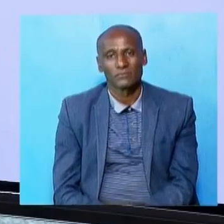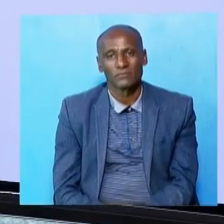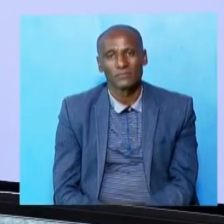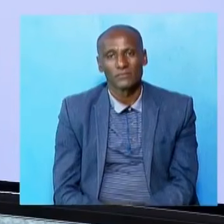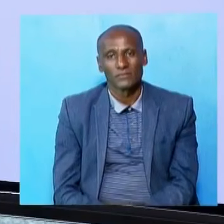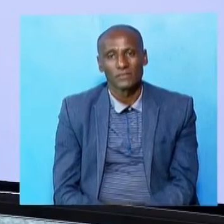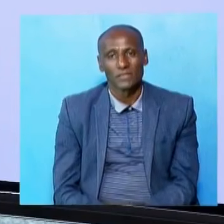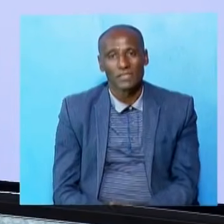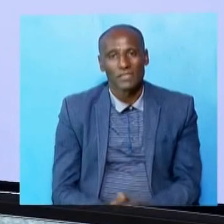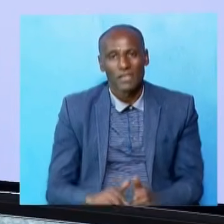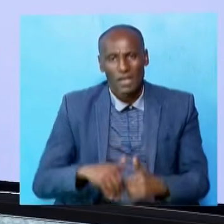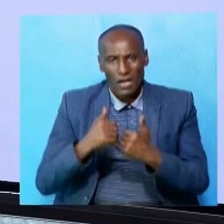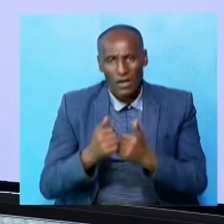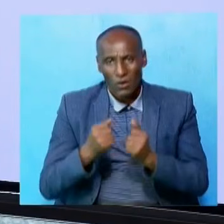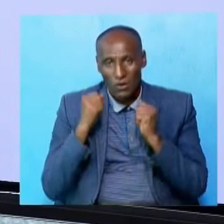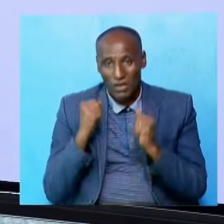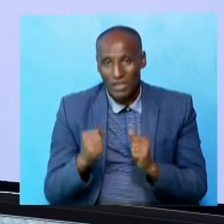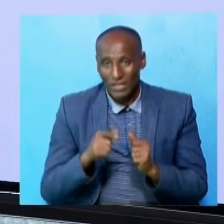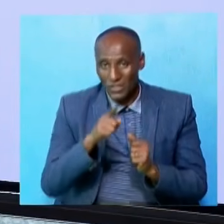make this negative?